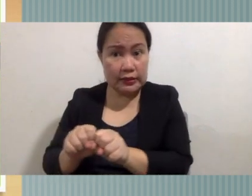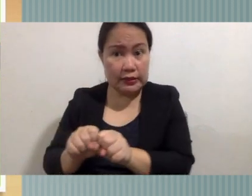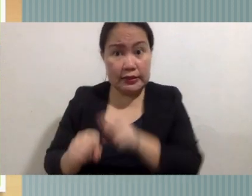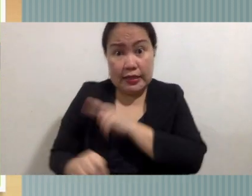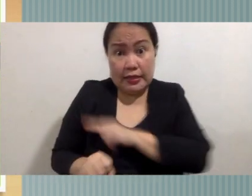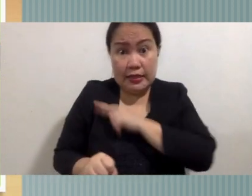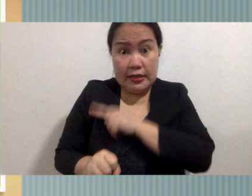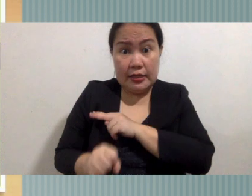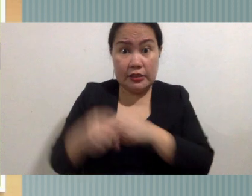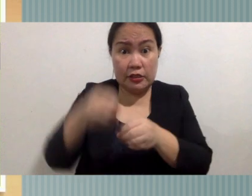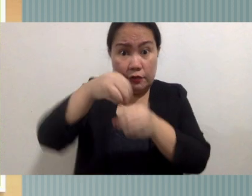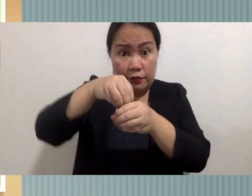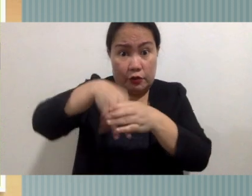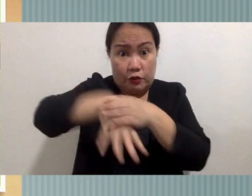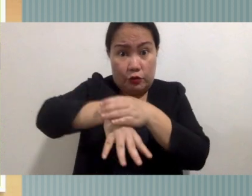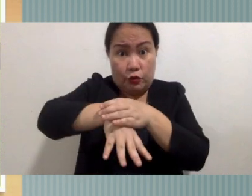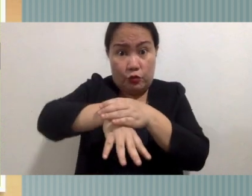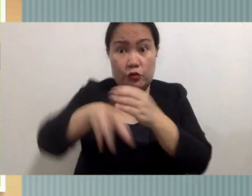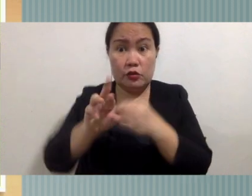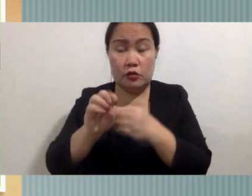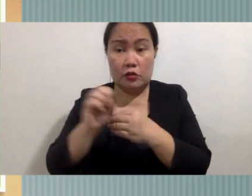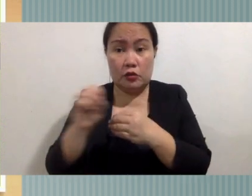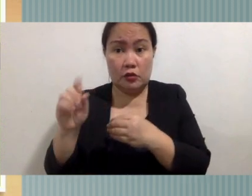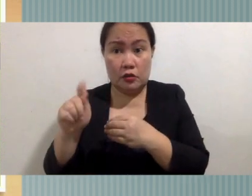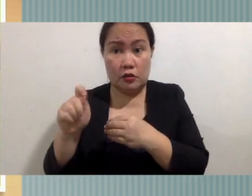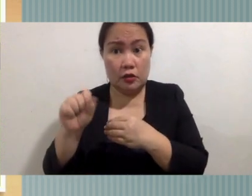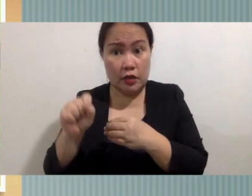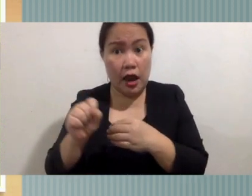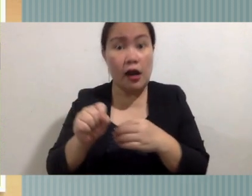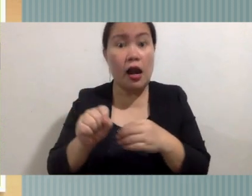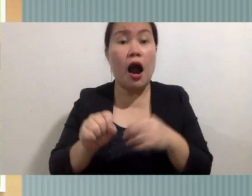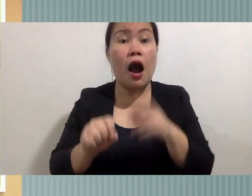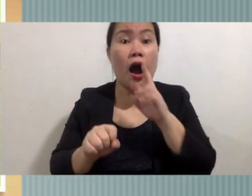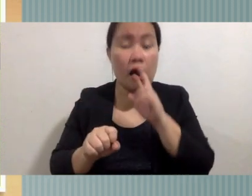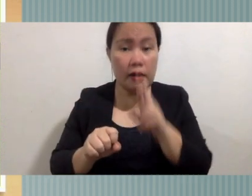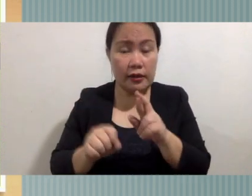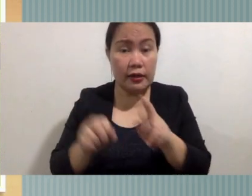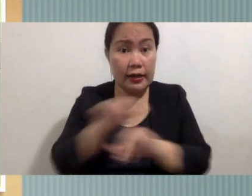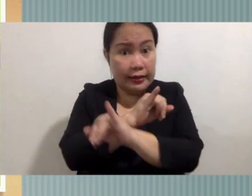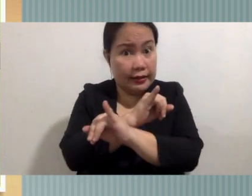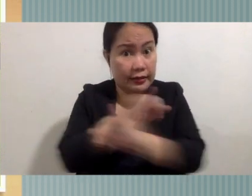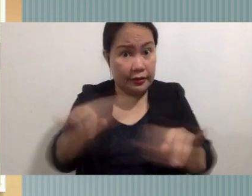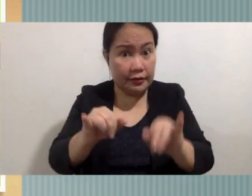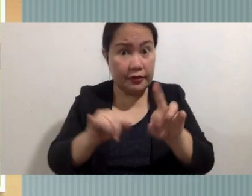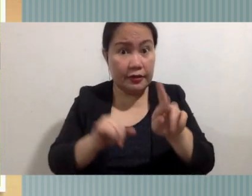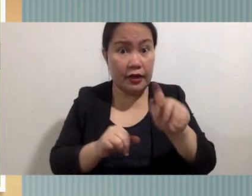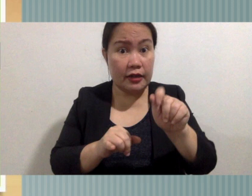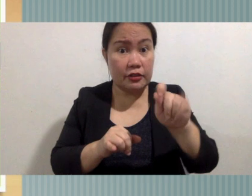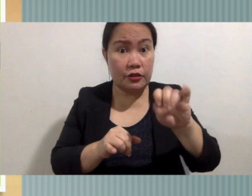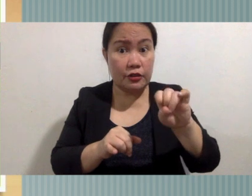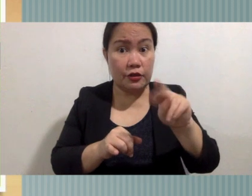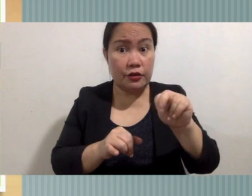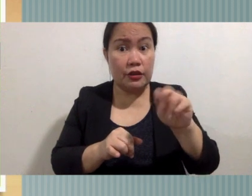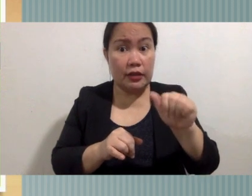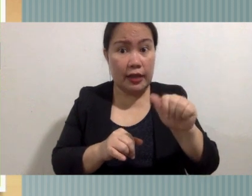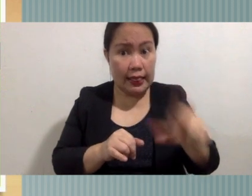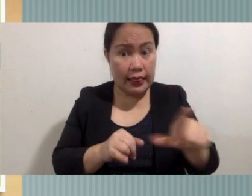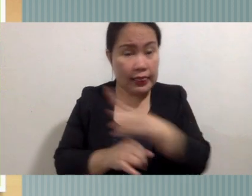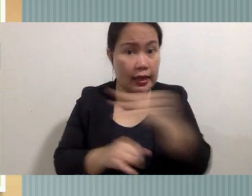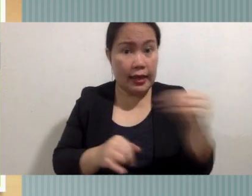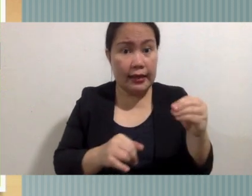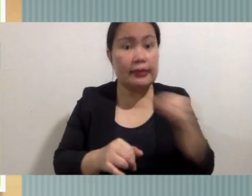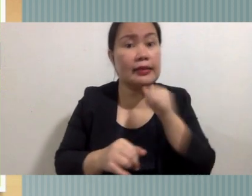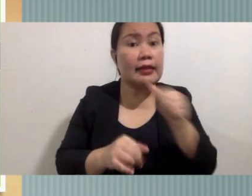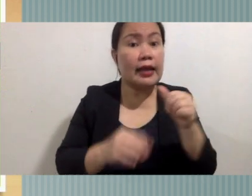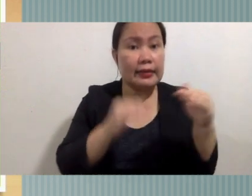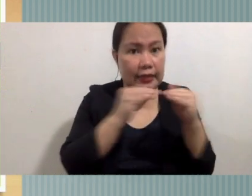nature of the roots in quadratic equation or formula are irrational numbers and